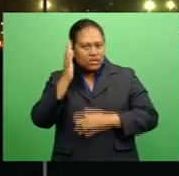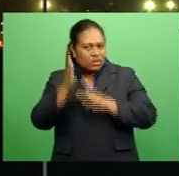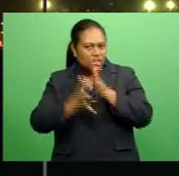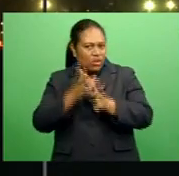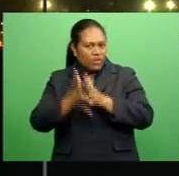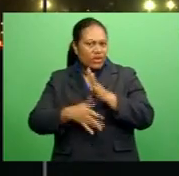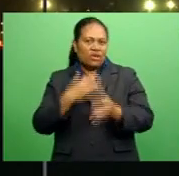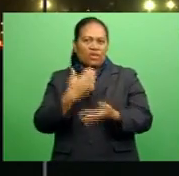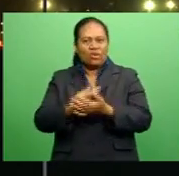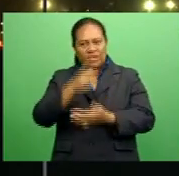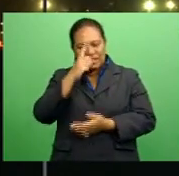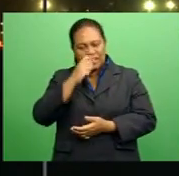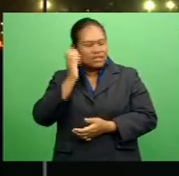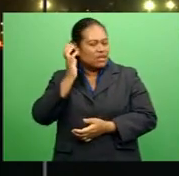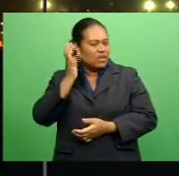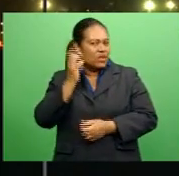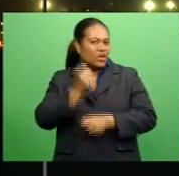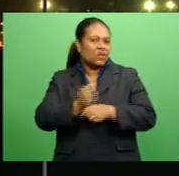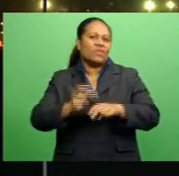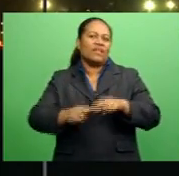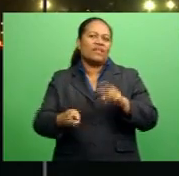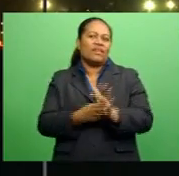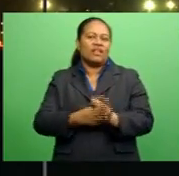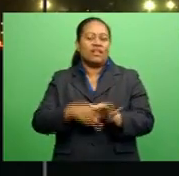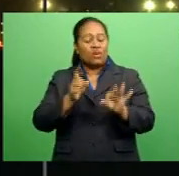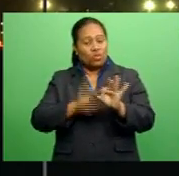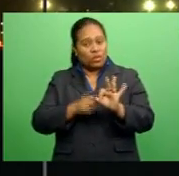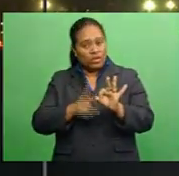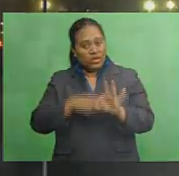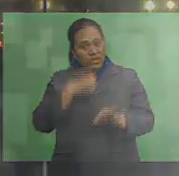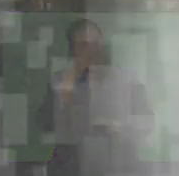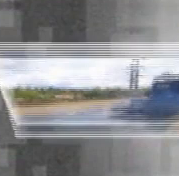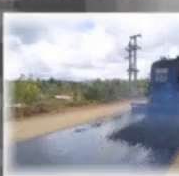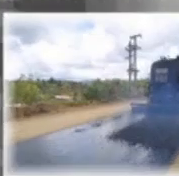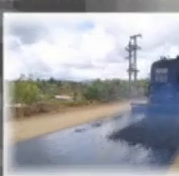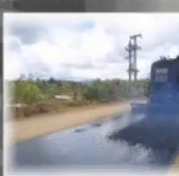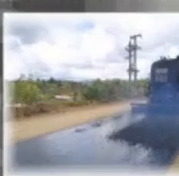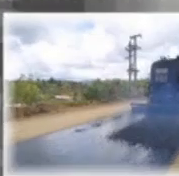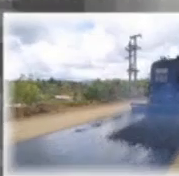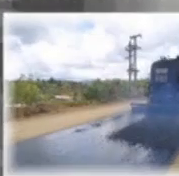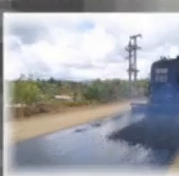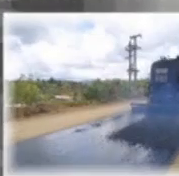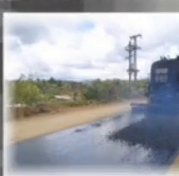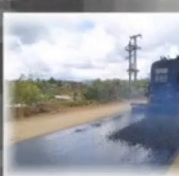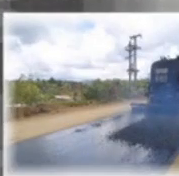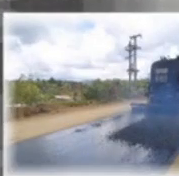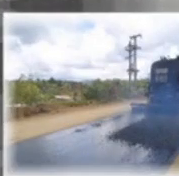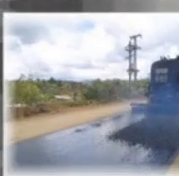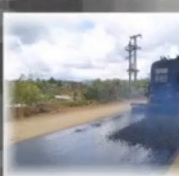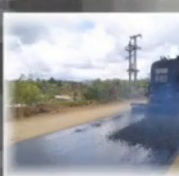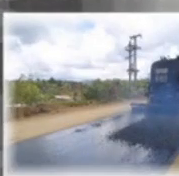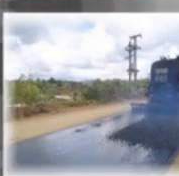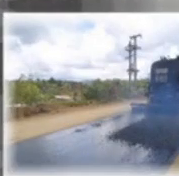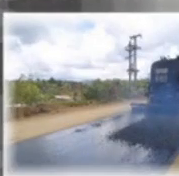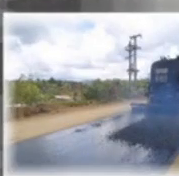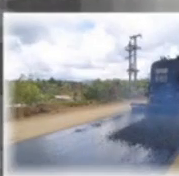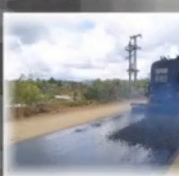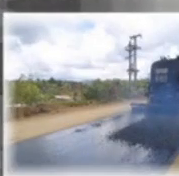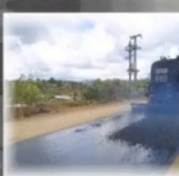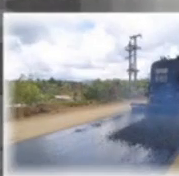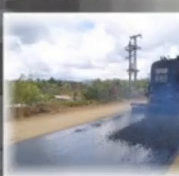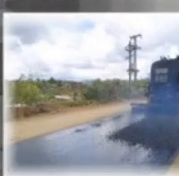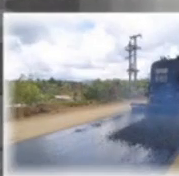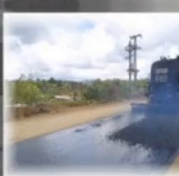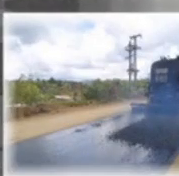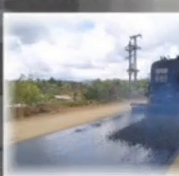to our sister radio station Gold FM. To our poll question, last week we asked, do you believe the roadwork being undertaken is up